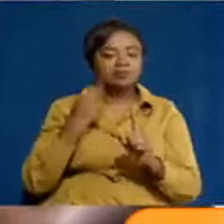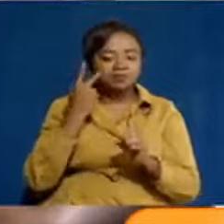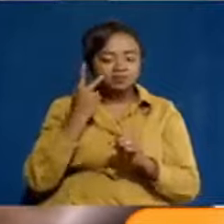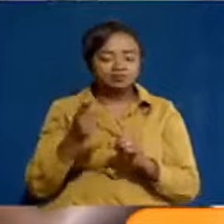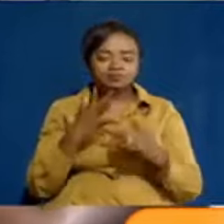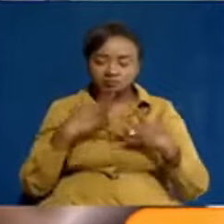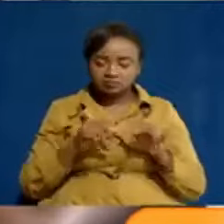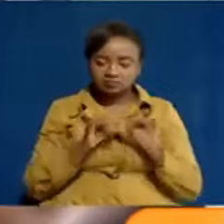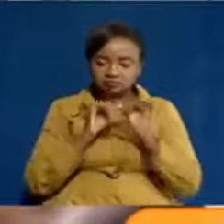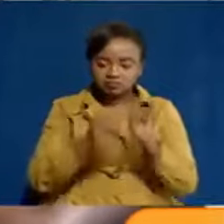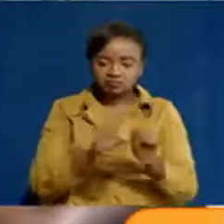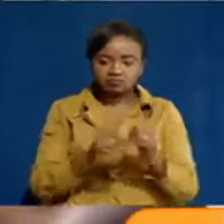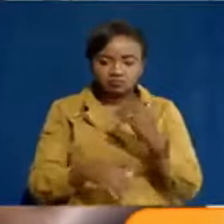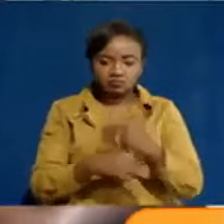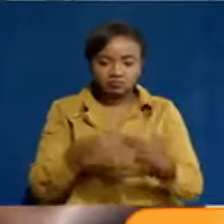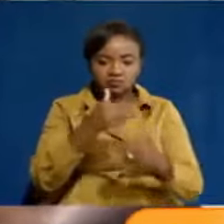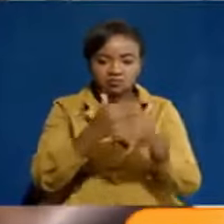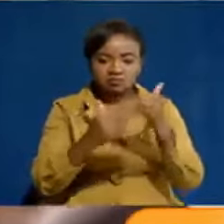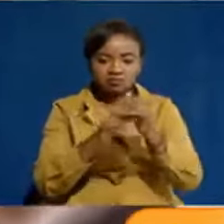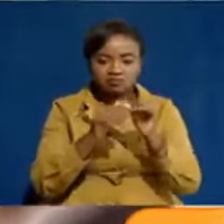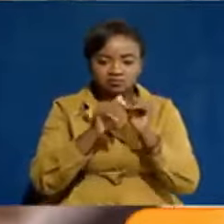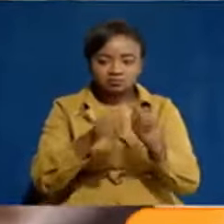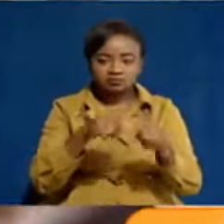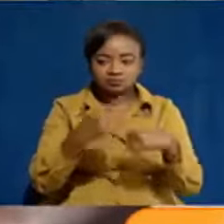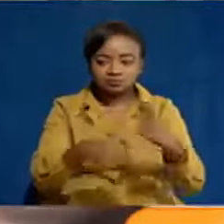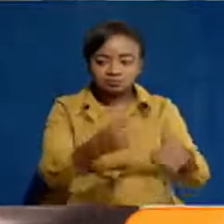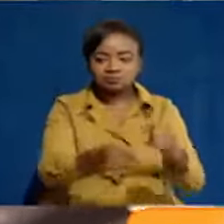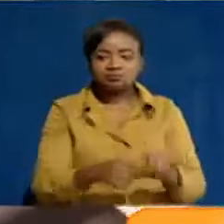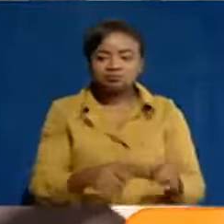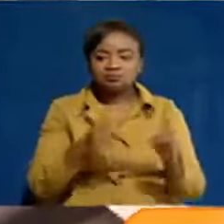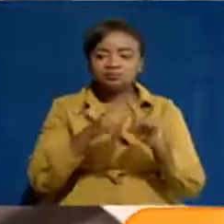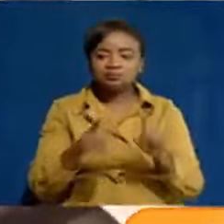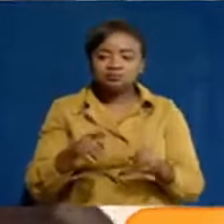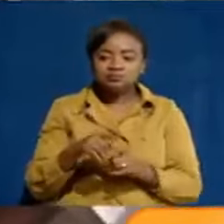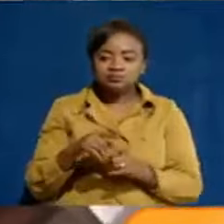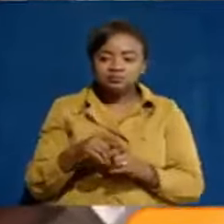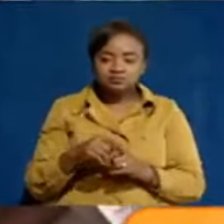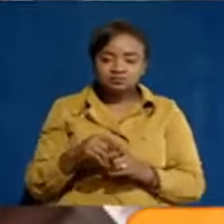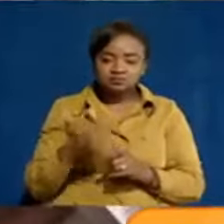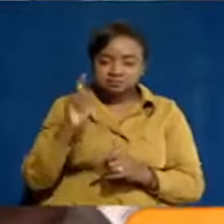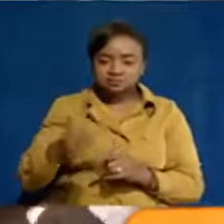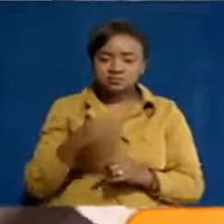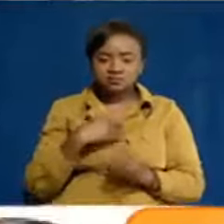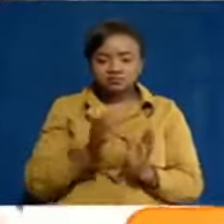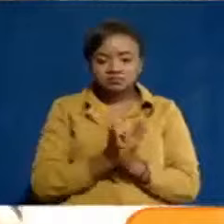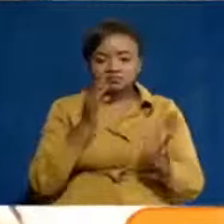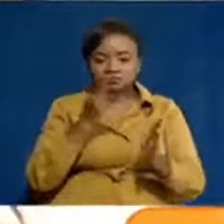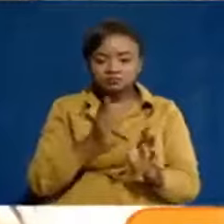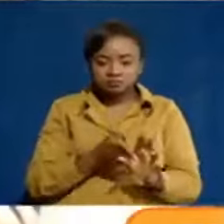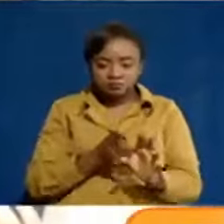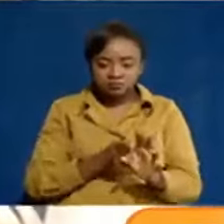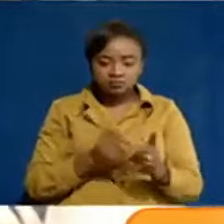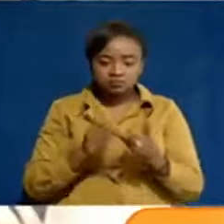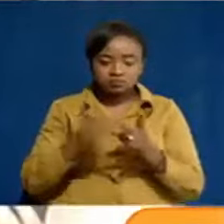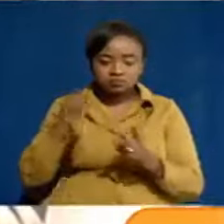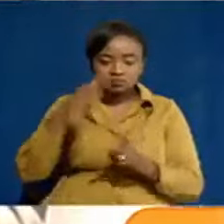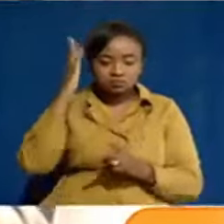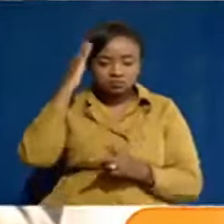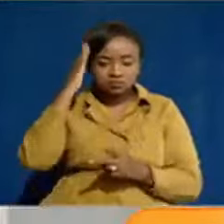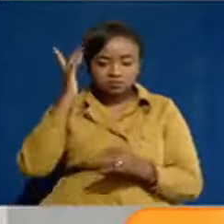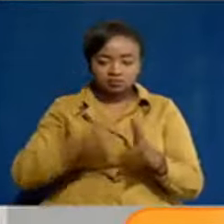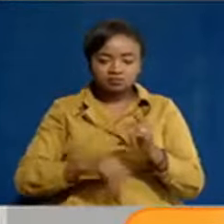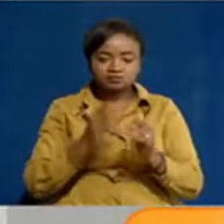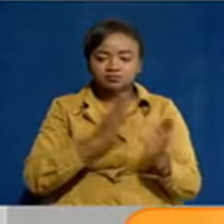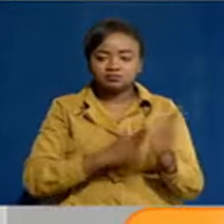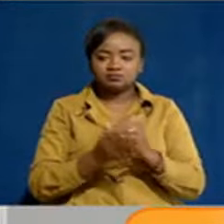And like we said, anytime there's construction, there has to be public participation. We have to know what is being constructed. There has to be a board and so